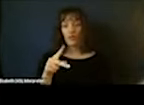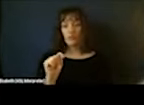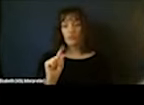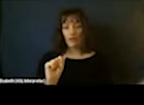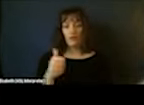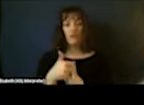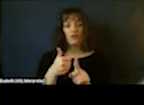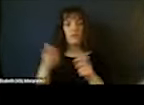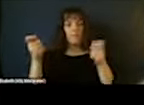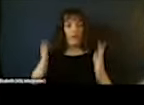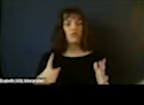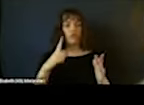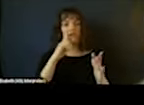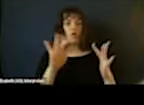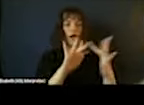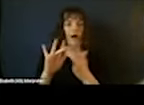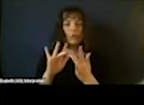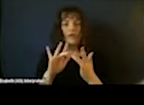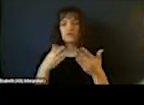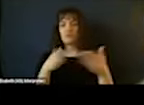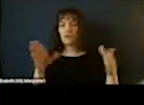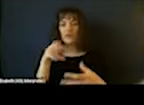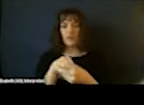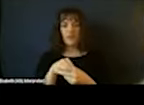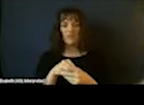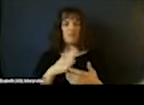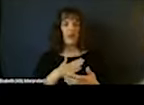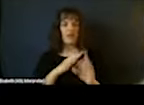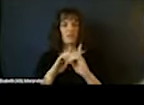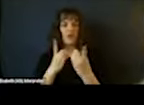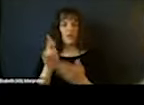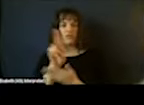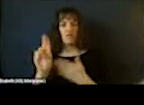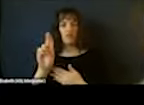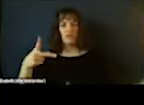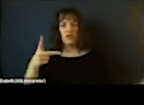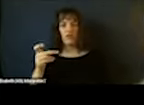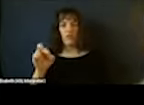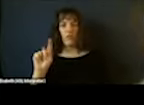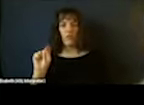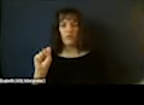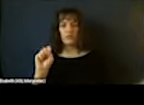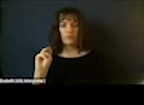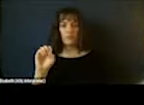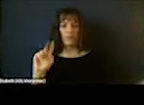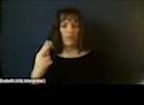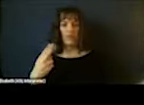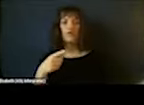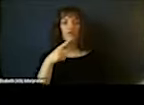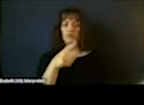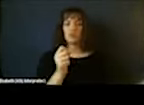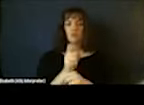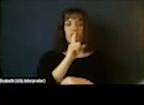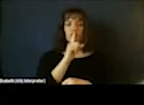public engagement in my department at the University of Portsmouth. So she sort of makes sure that all of that side of things is okay. There's Dr.